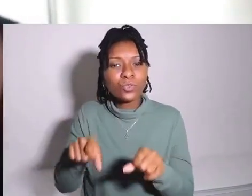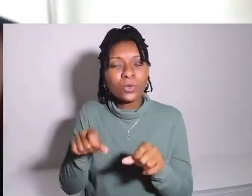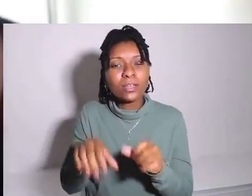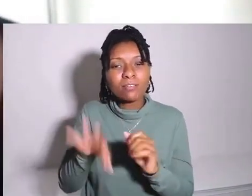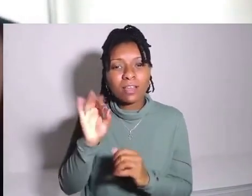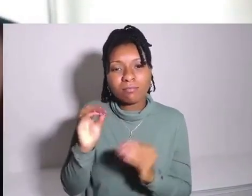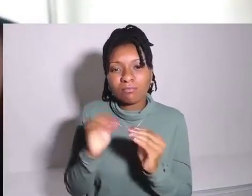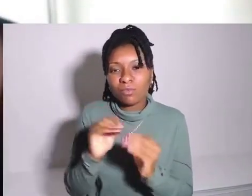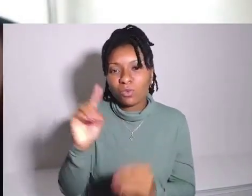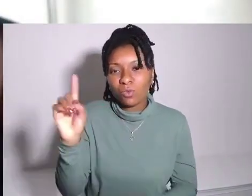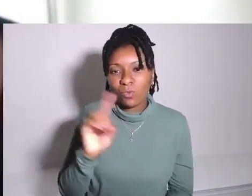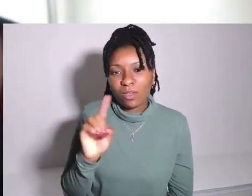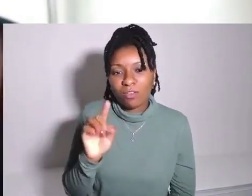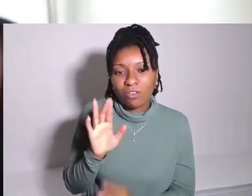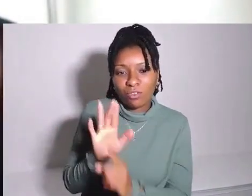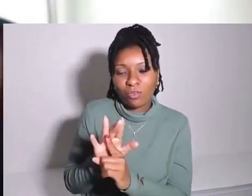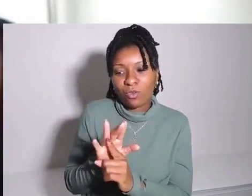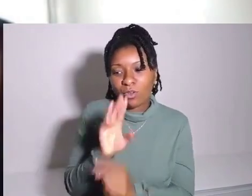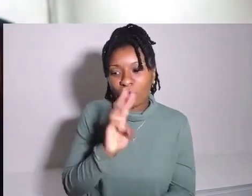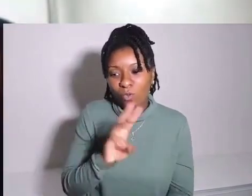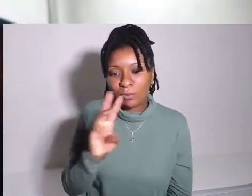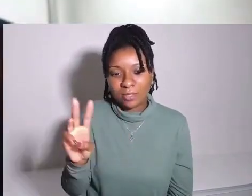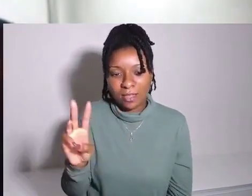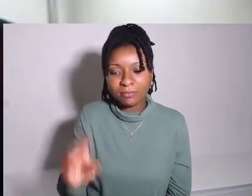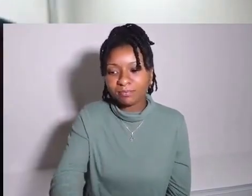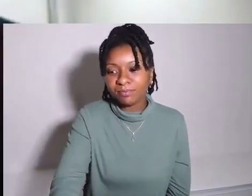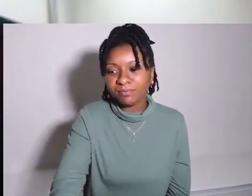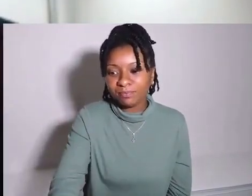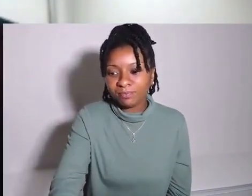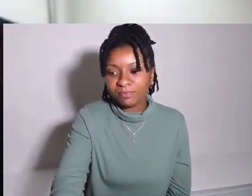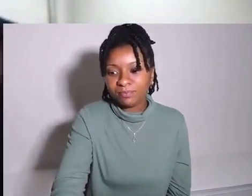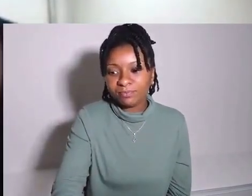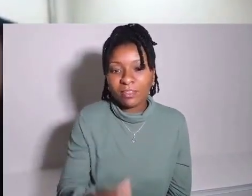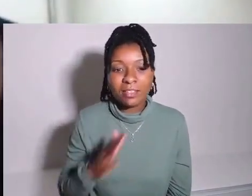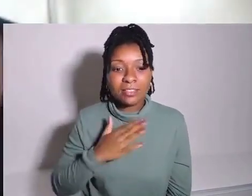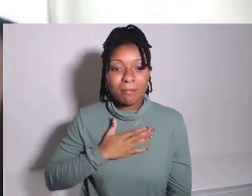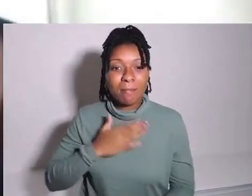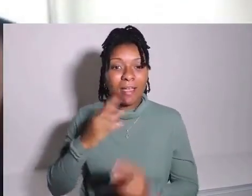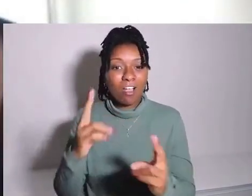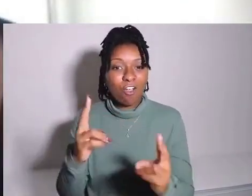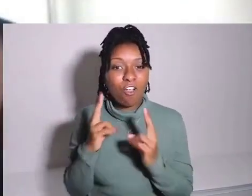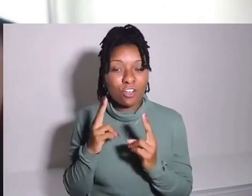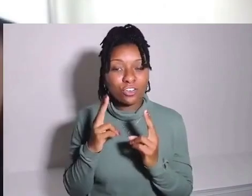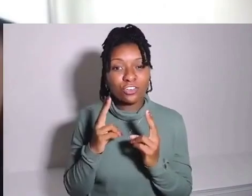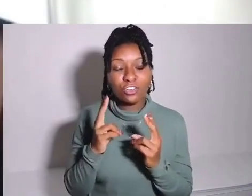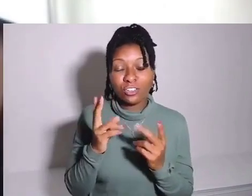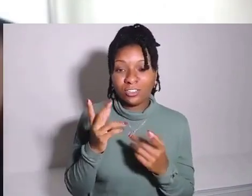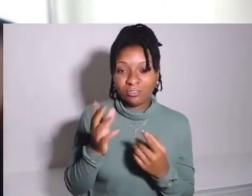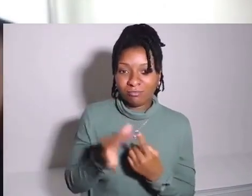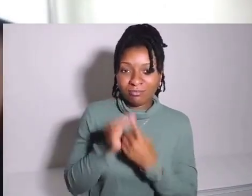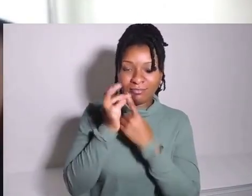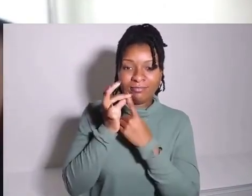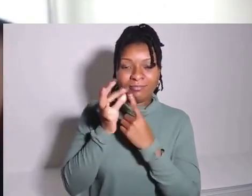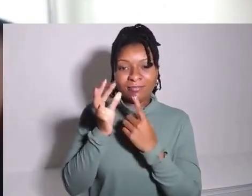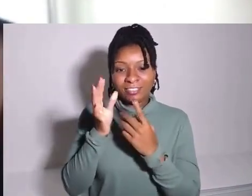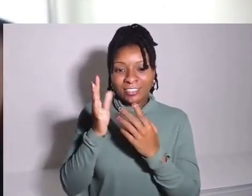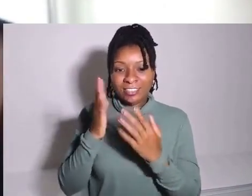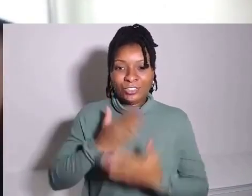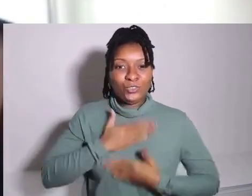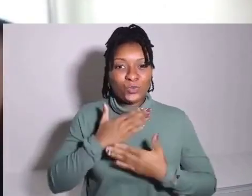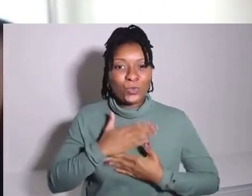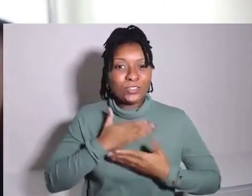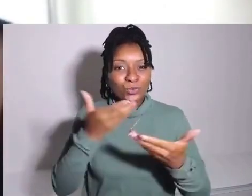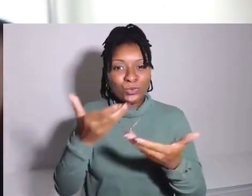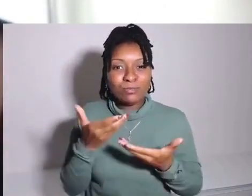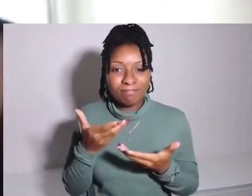ginabreedlove.com. It is my distinct pleasure, honor, and joy to introduce my friend,